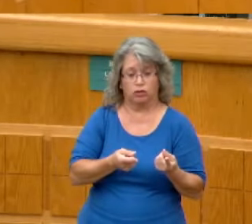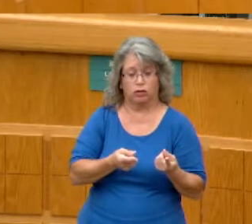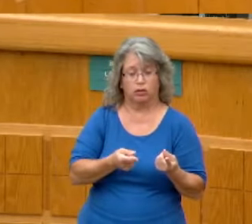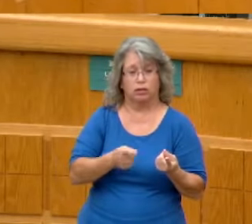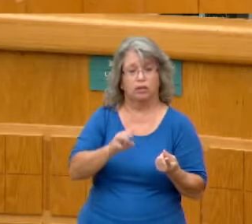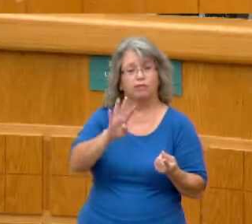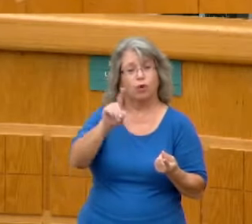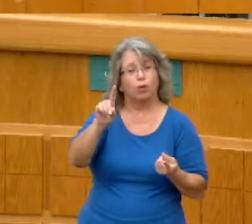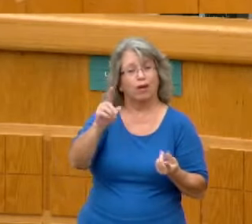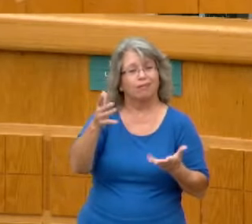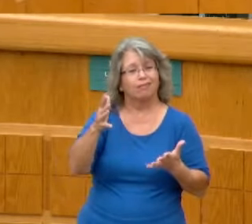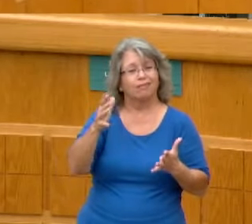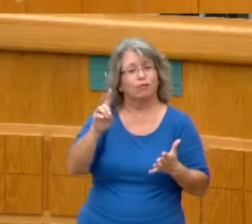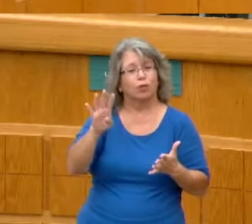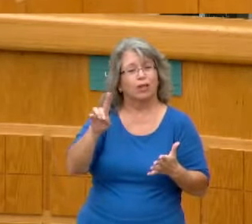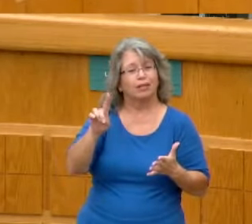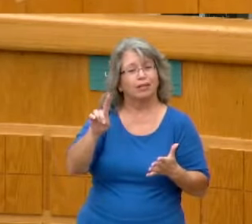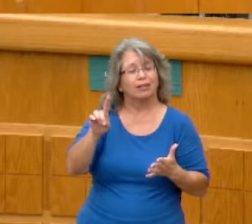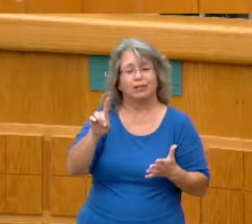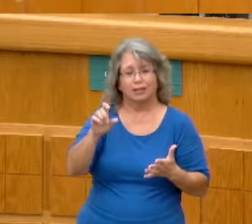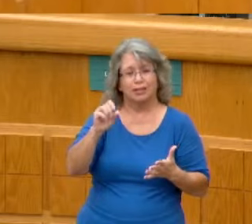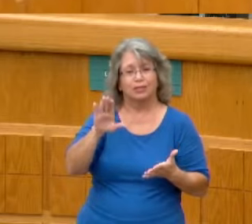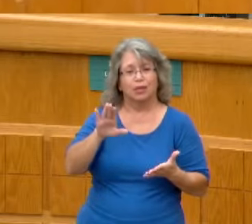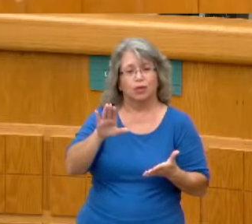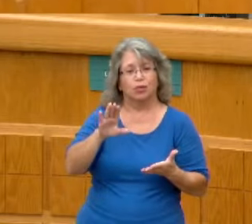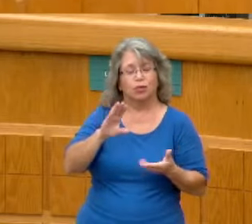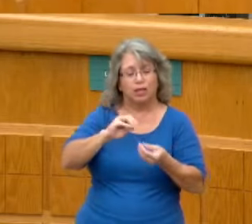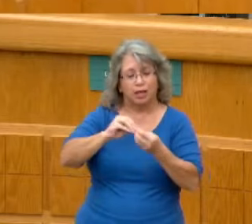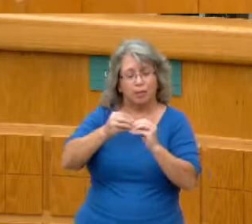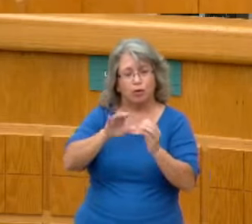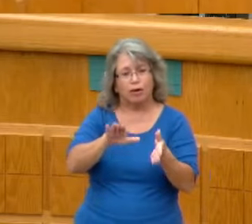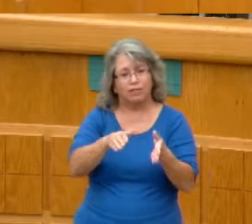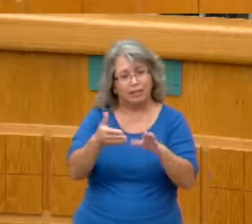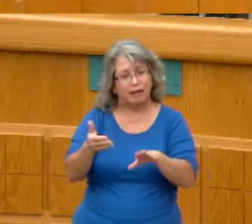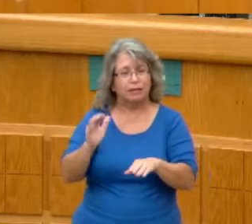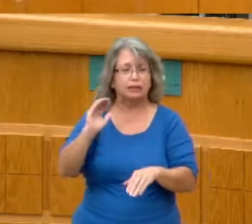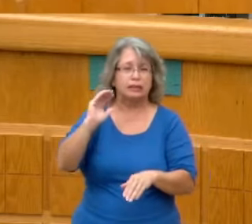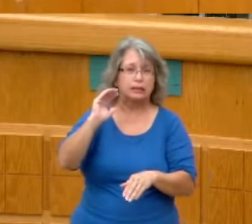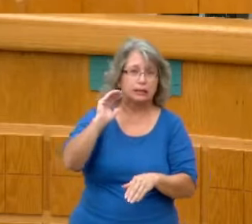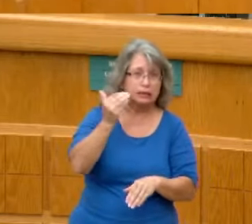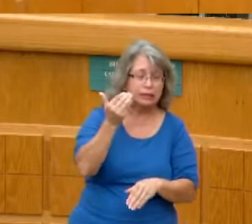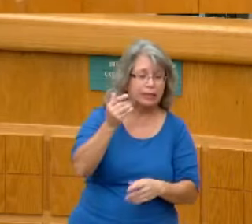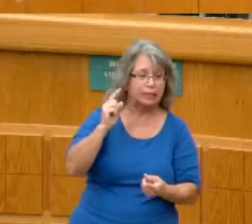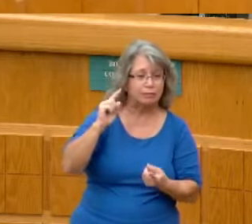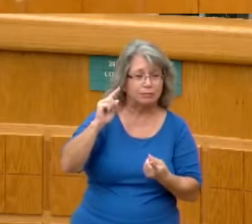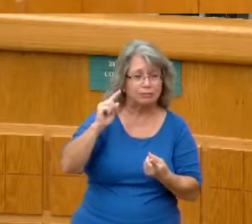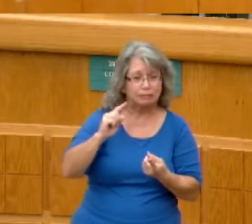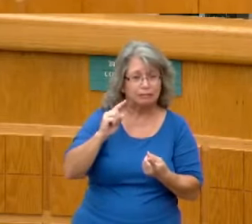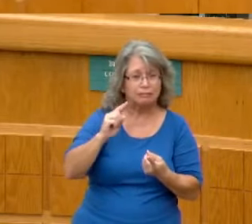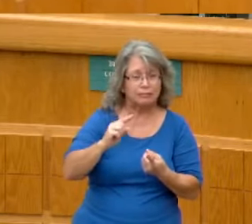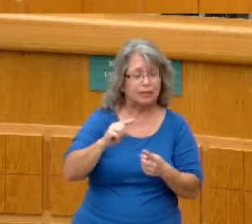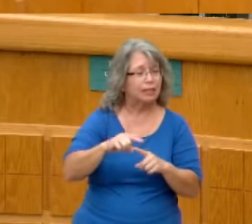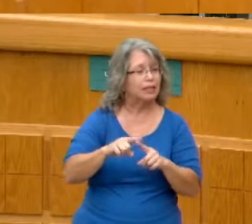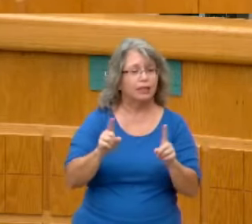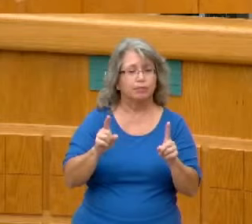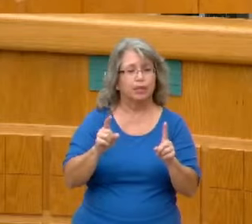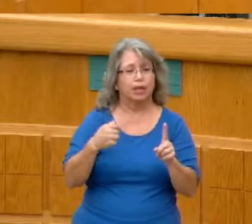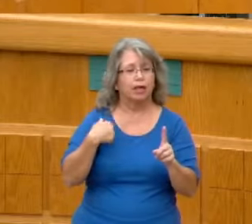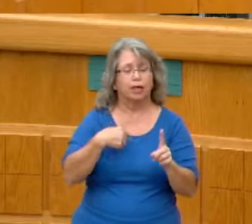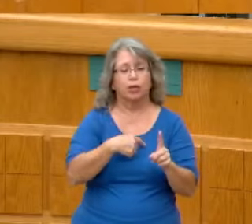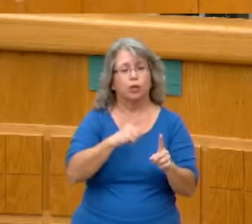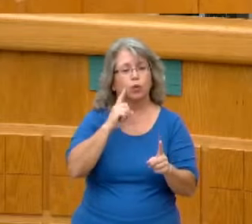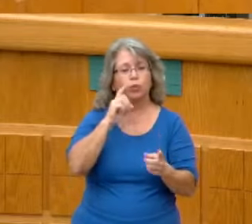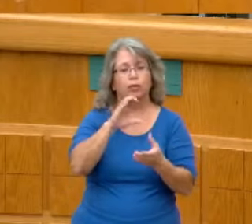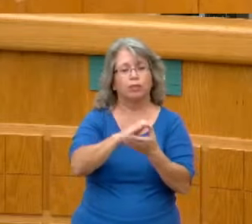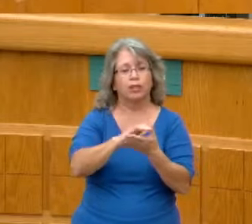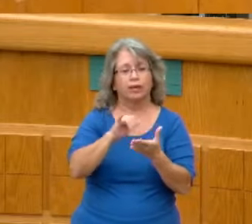had 41. So again, the deaths do seem to be coming down. But we actually believe that